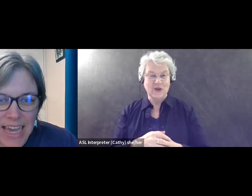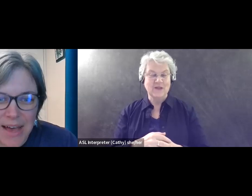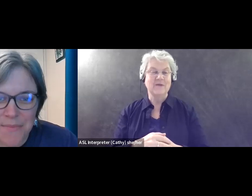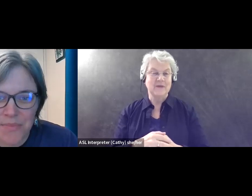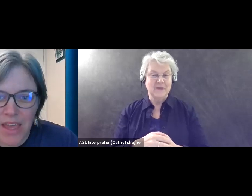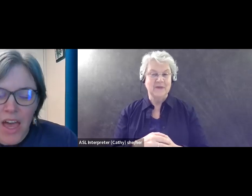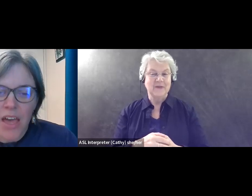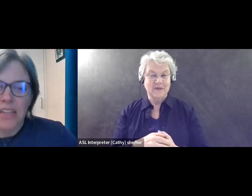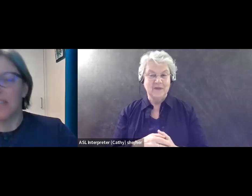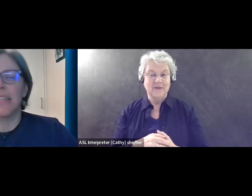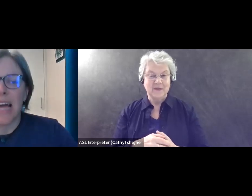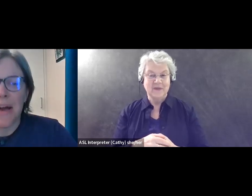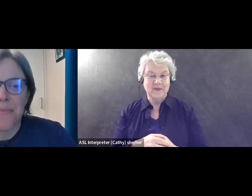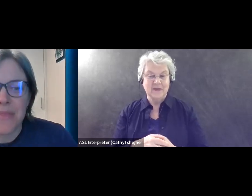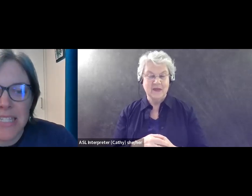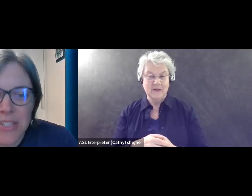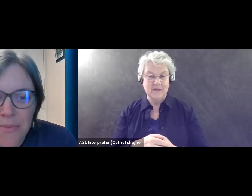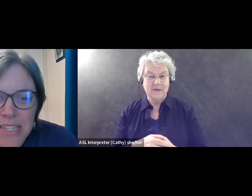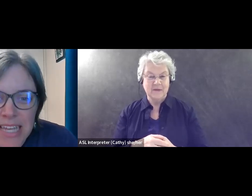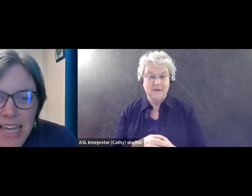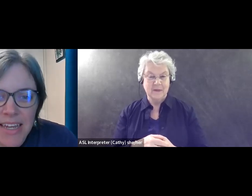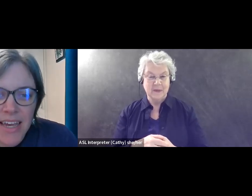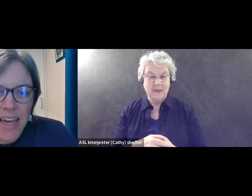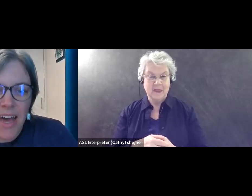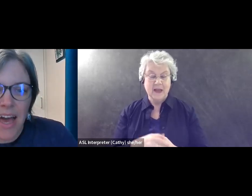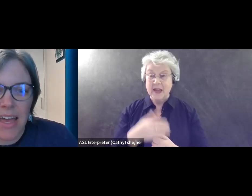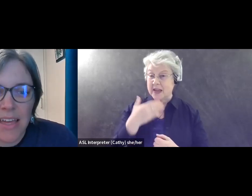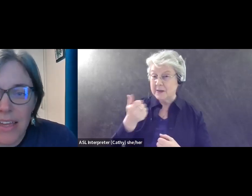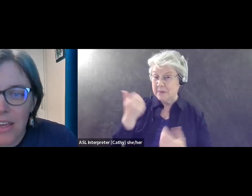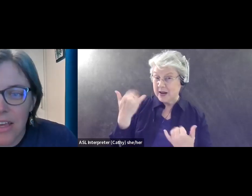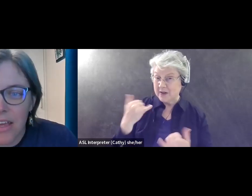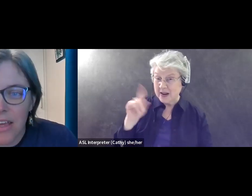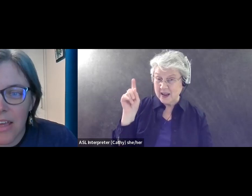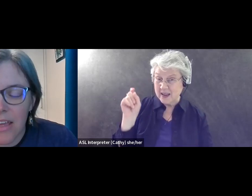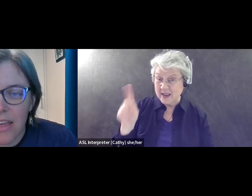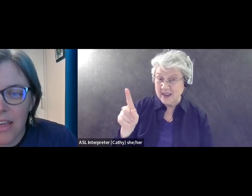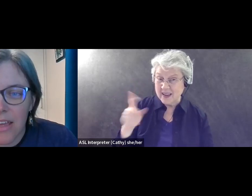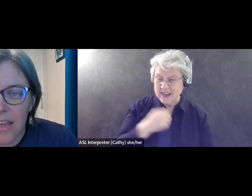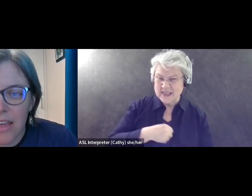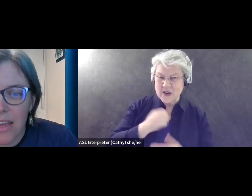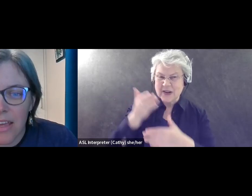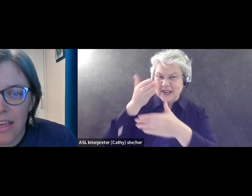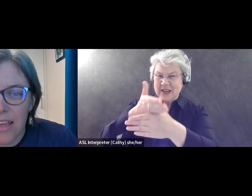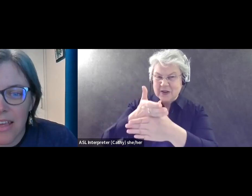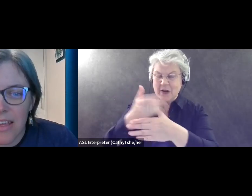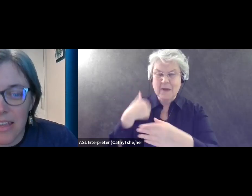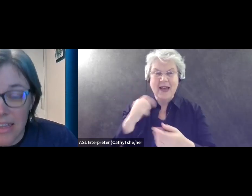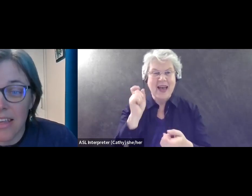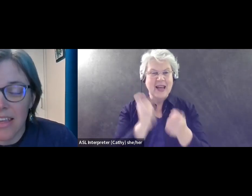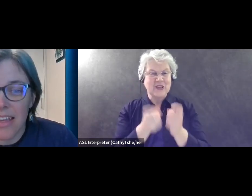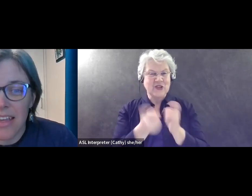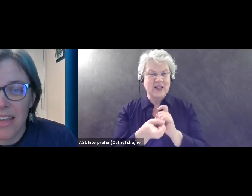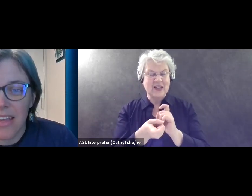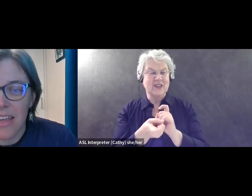let's see. Um, um, so someone said, is it better now? Oh, because, uh, I'm sorry for it. I, I